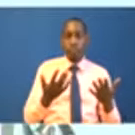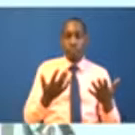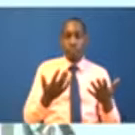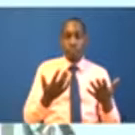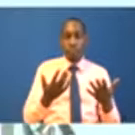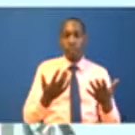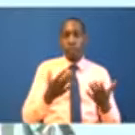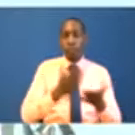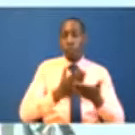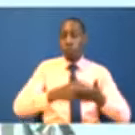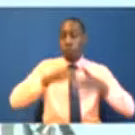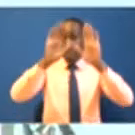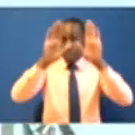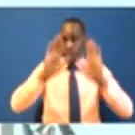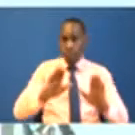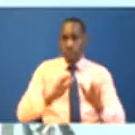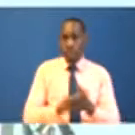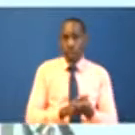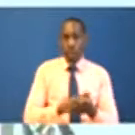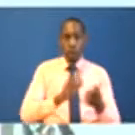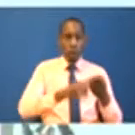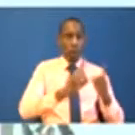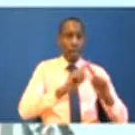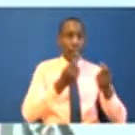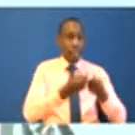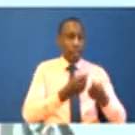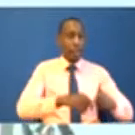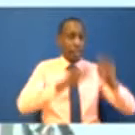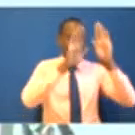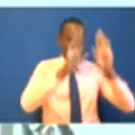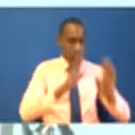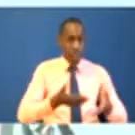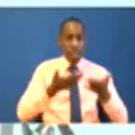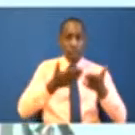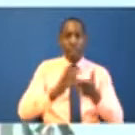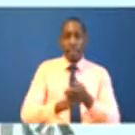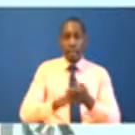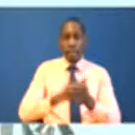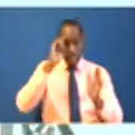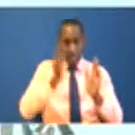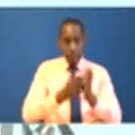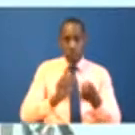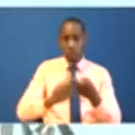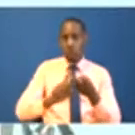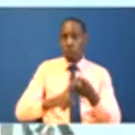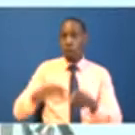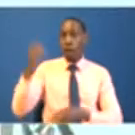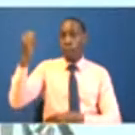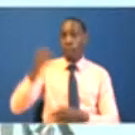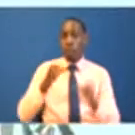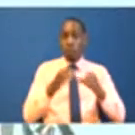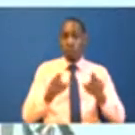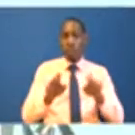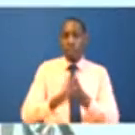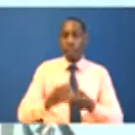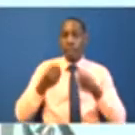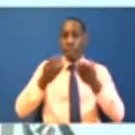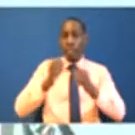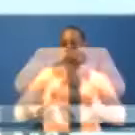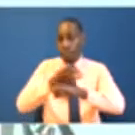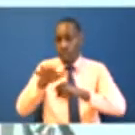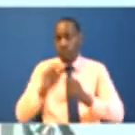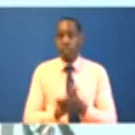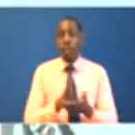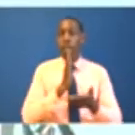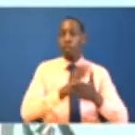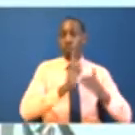becomes critical for them the fact of the tribe gives you recognition that the fact of the political party gives you recognition the